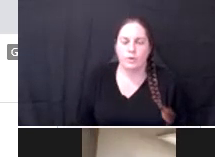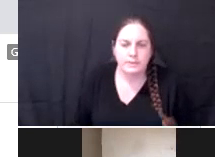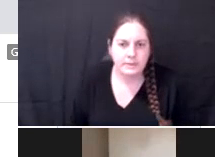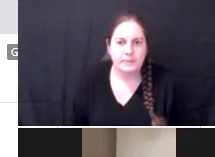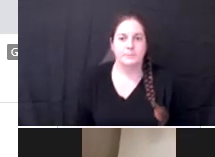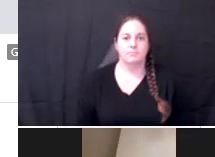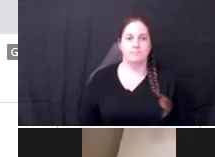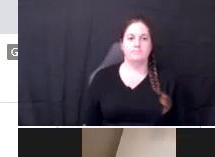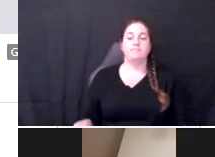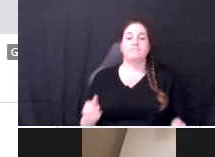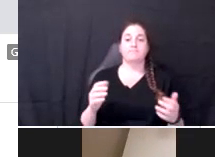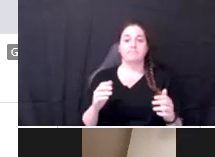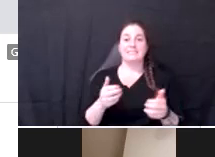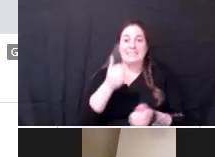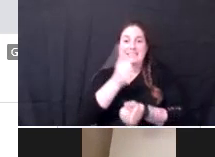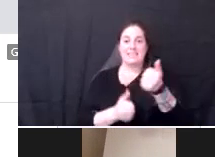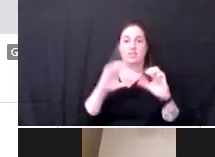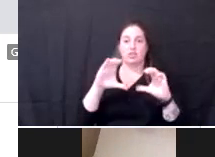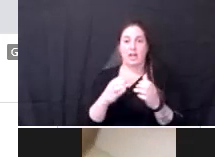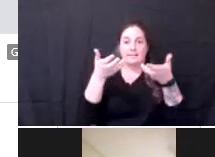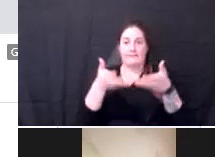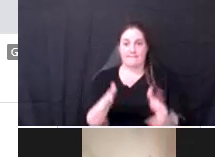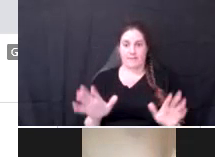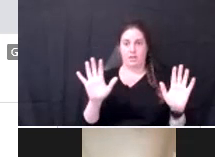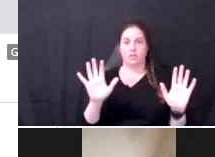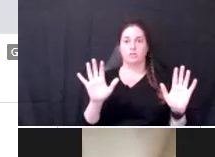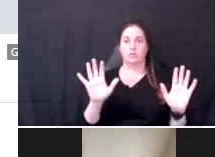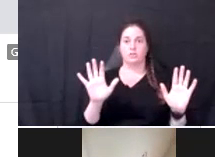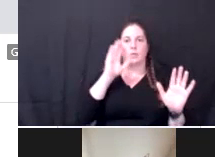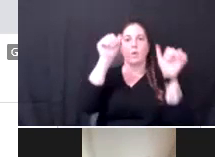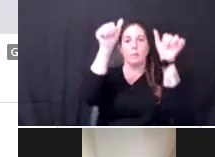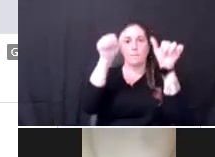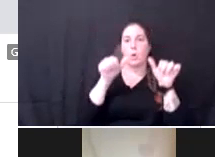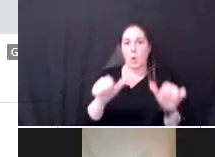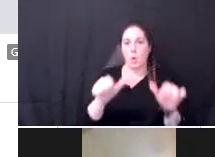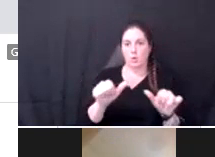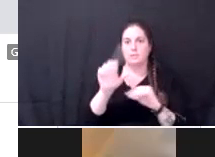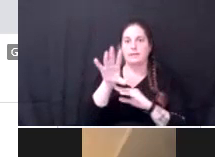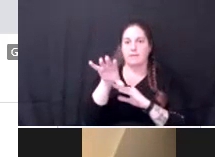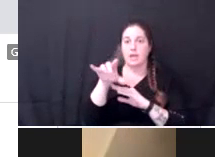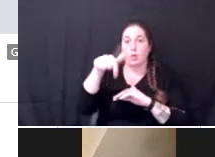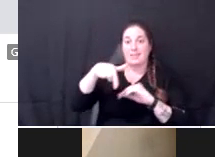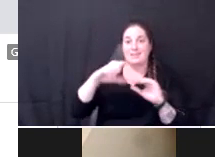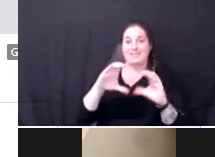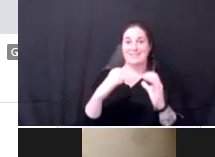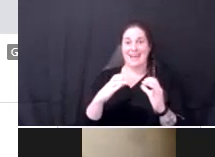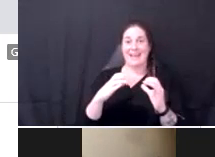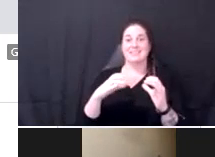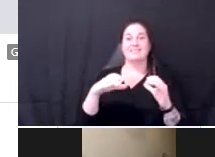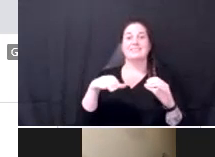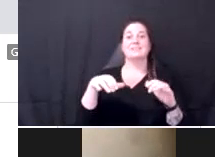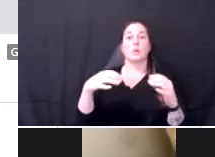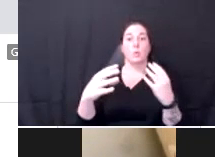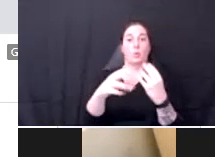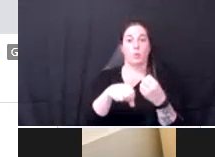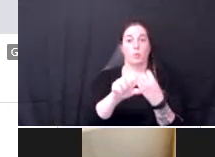after every class, I will post the video. This class is being recorded. And so after each